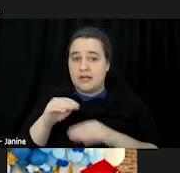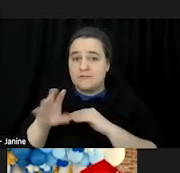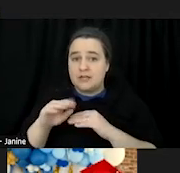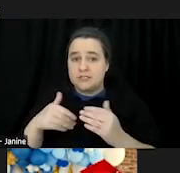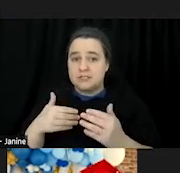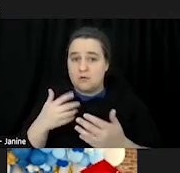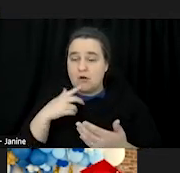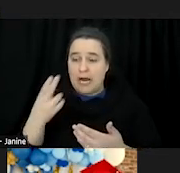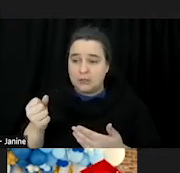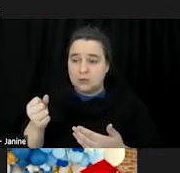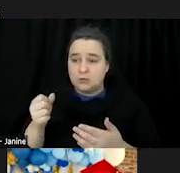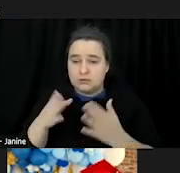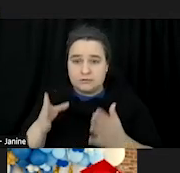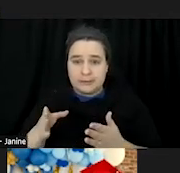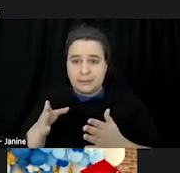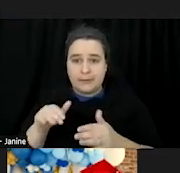schoolers going into college?